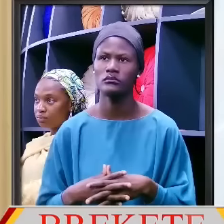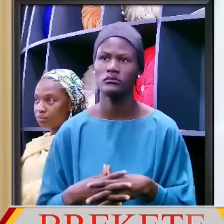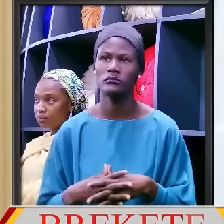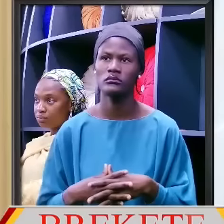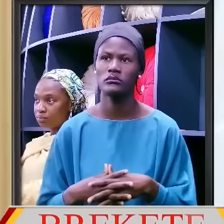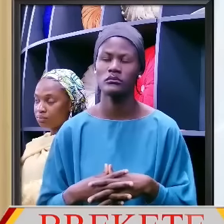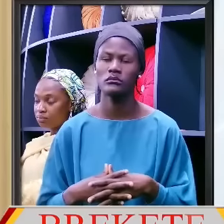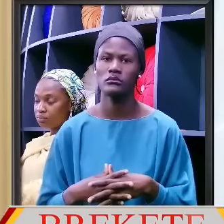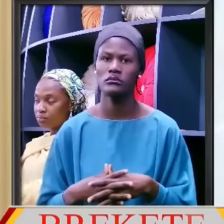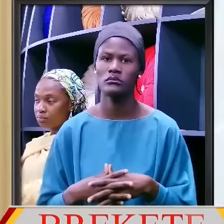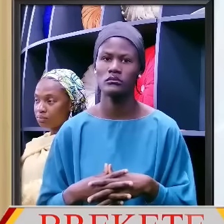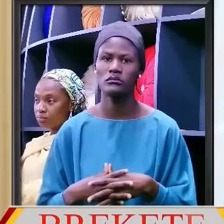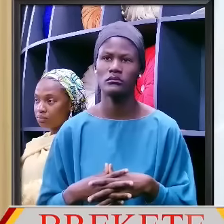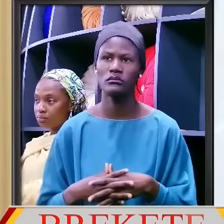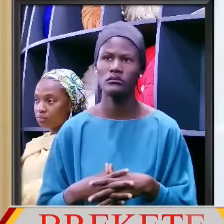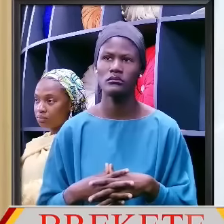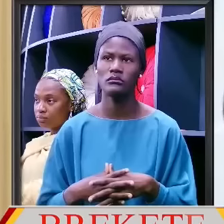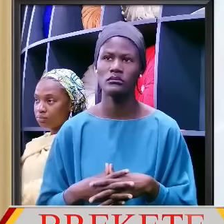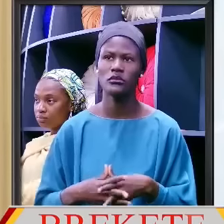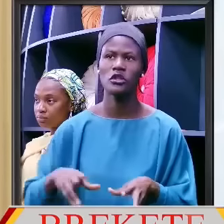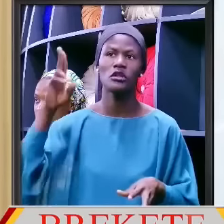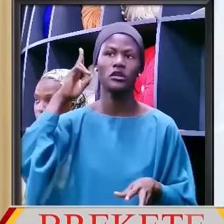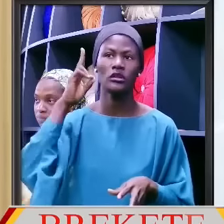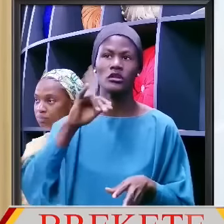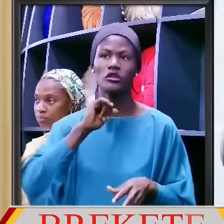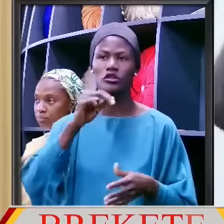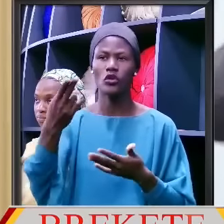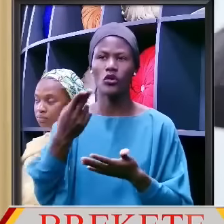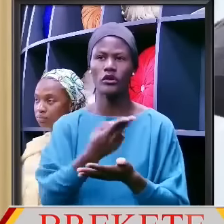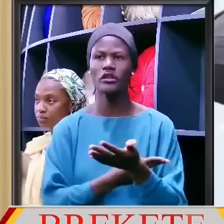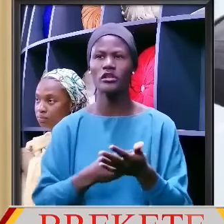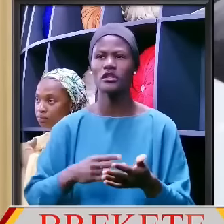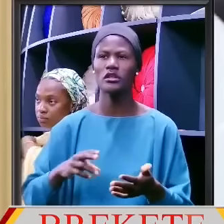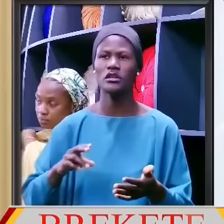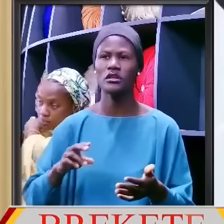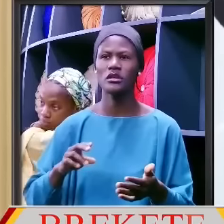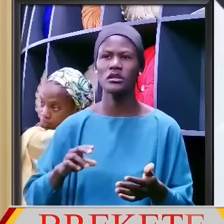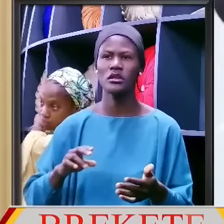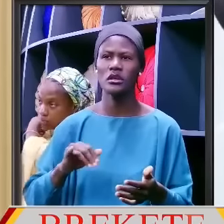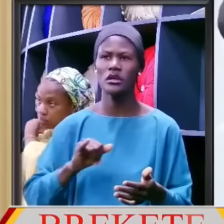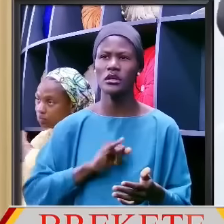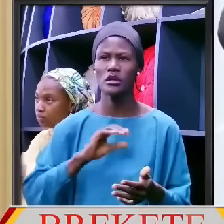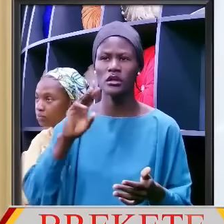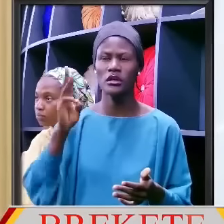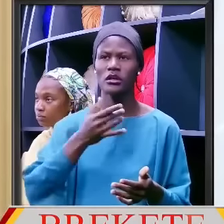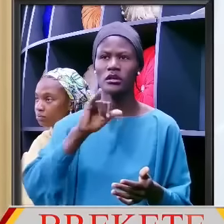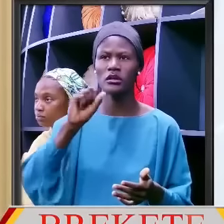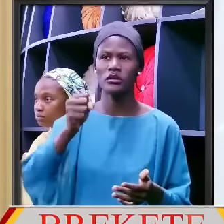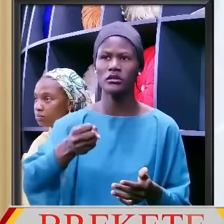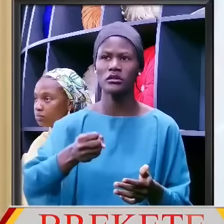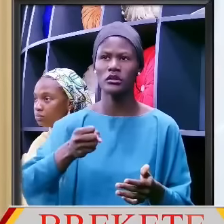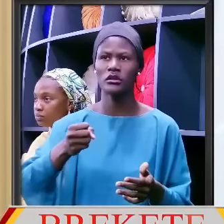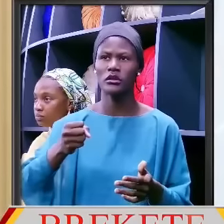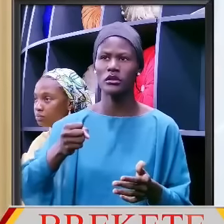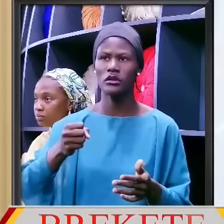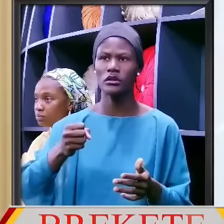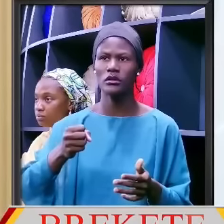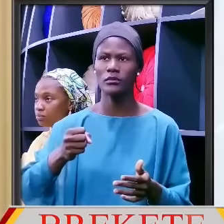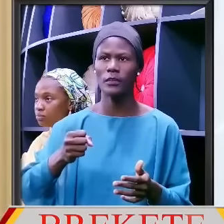Wish he becomes the president of this country. Eh? Saying this honestly. Now Muslim they talk say if they wish say make Bishop Kuka